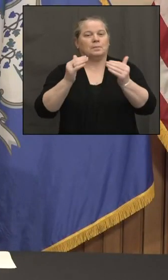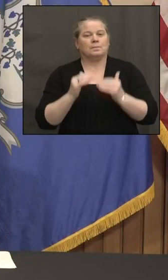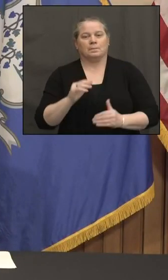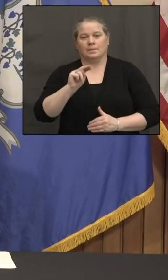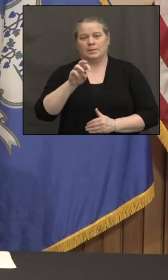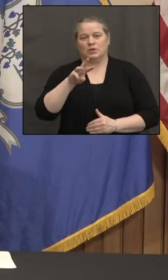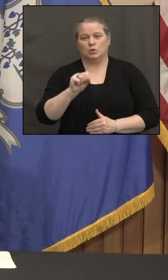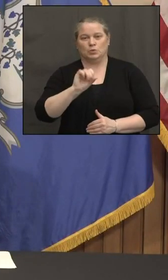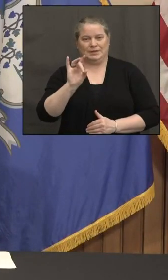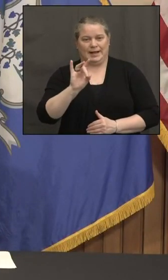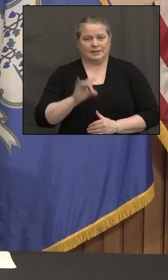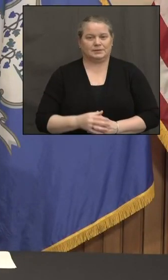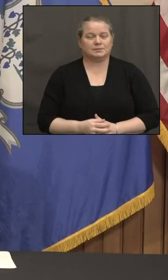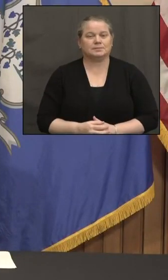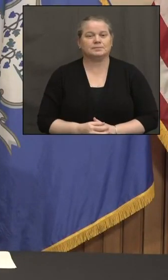8.